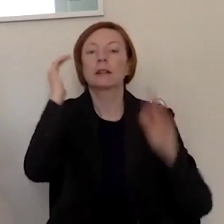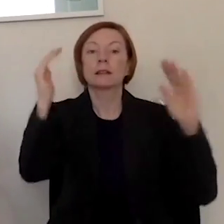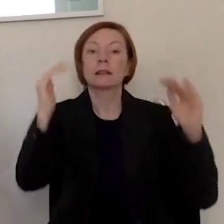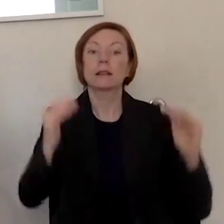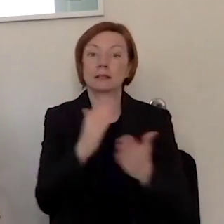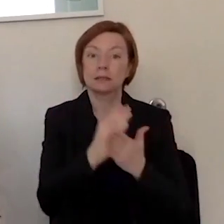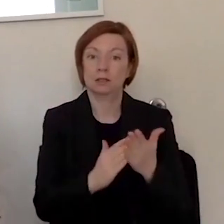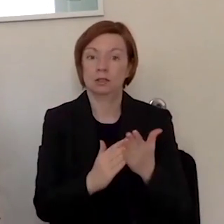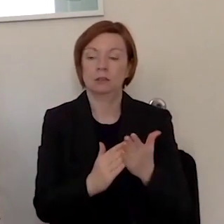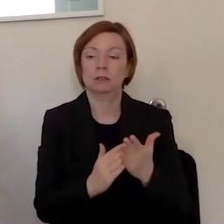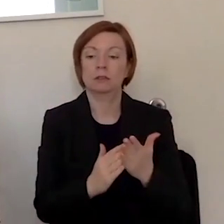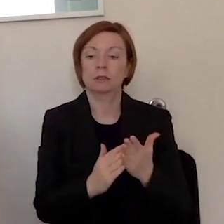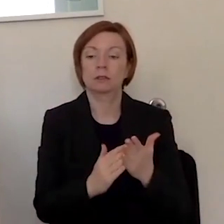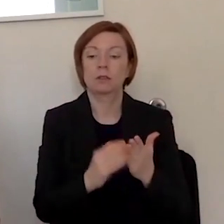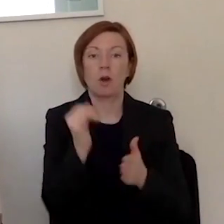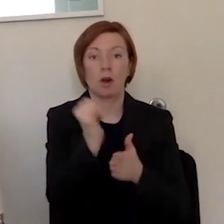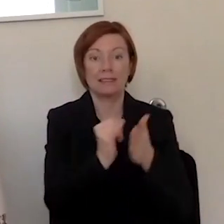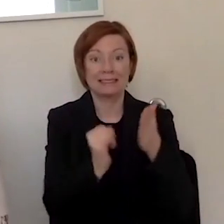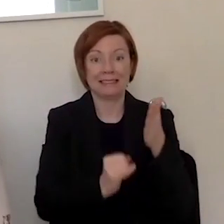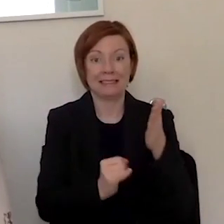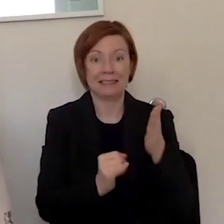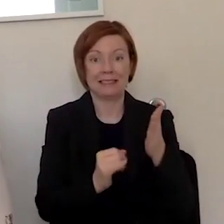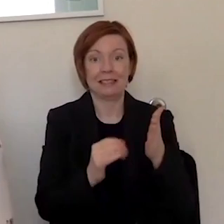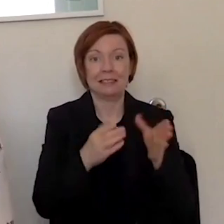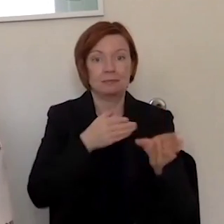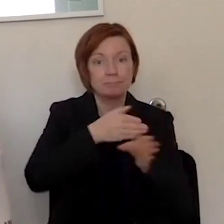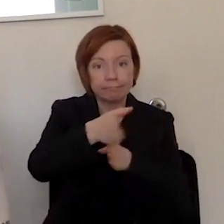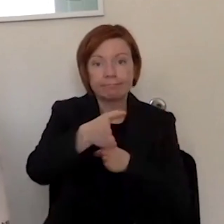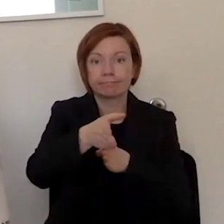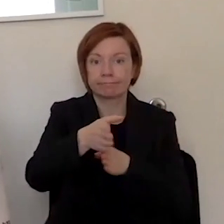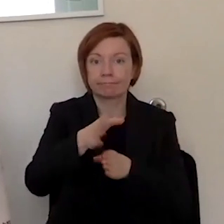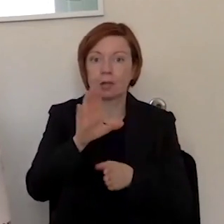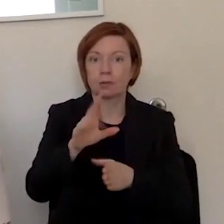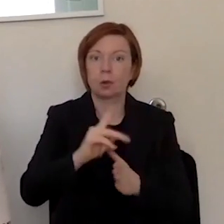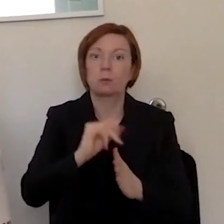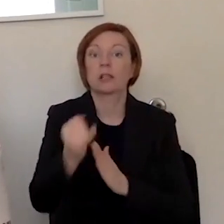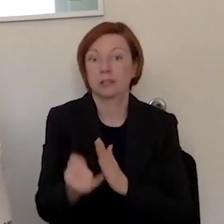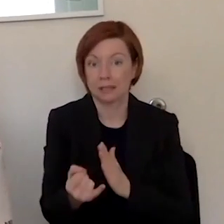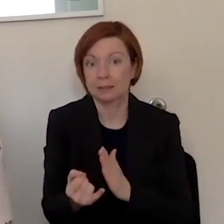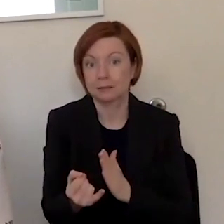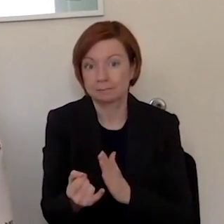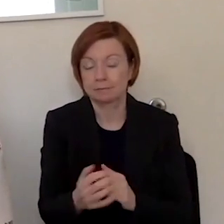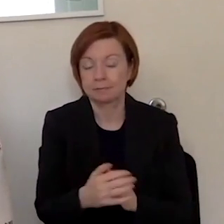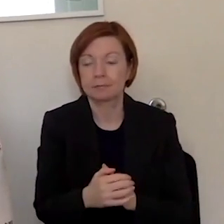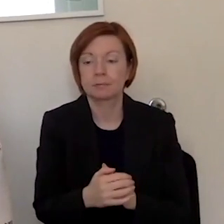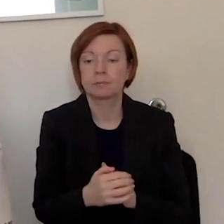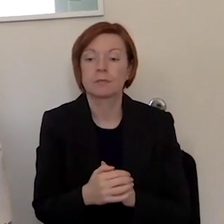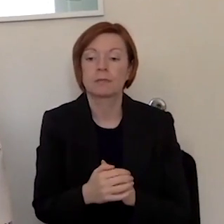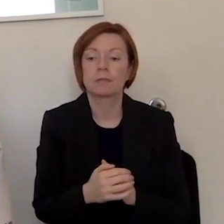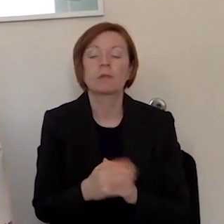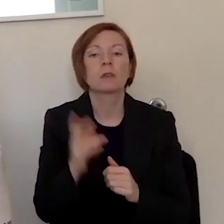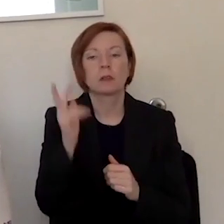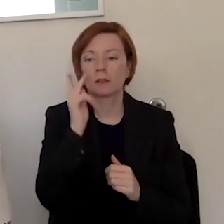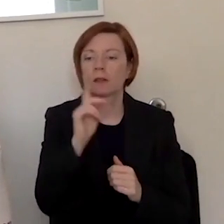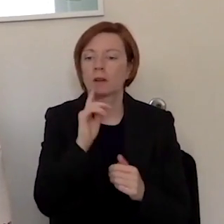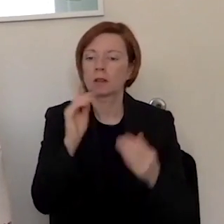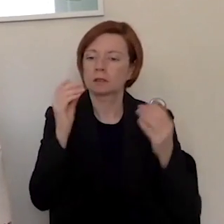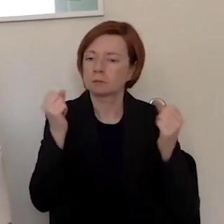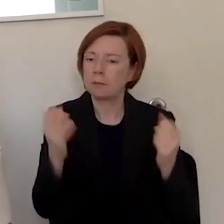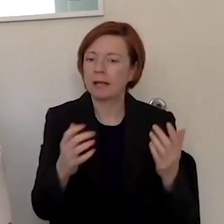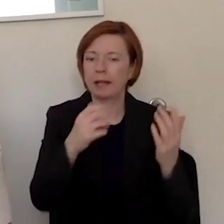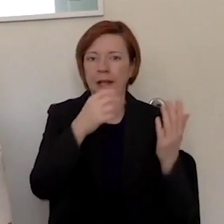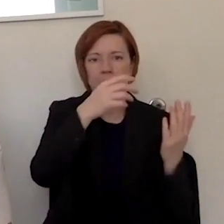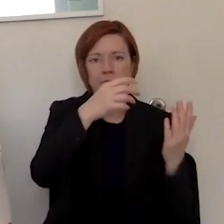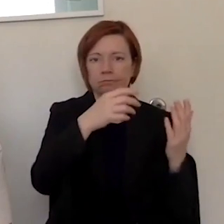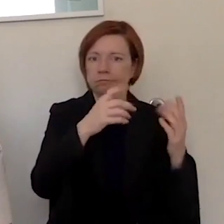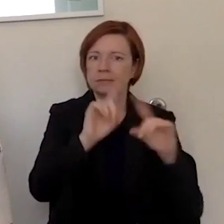The next section is the artistic discipline of your project. And you'll see that there's a number